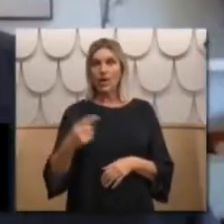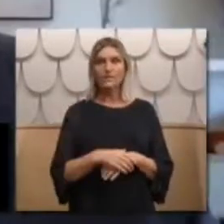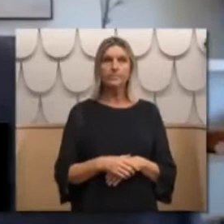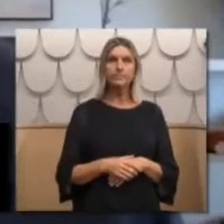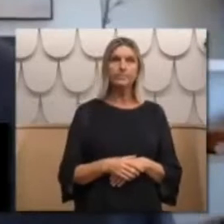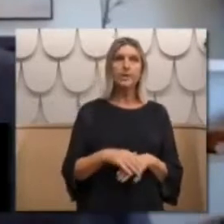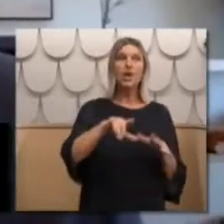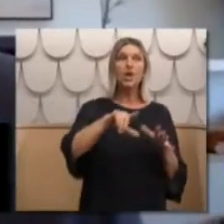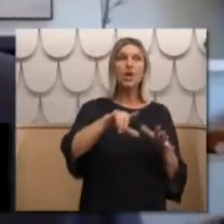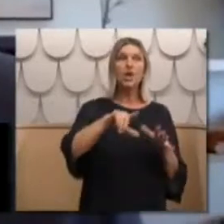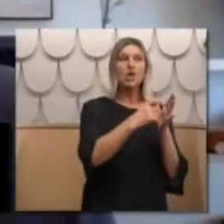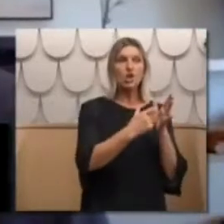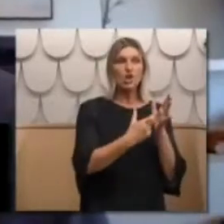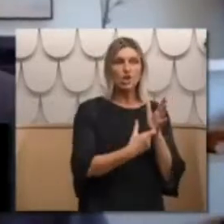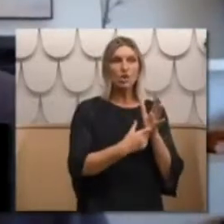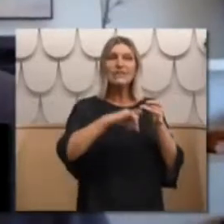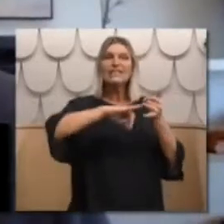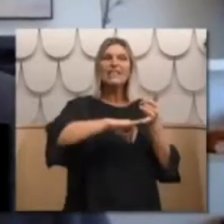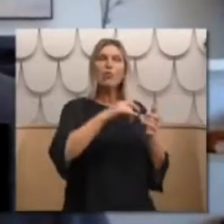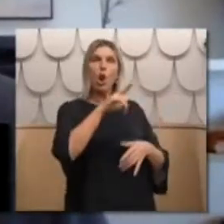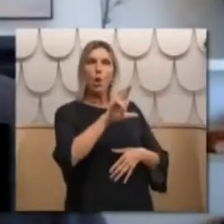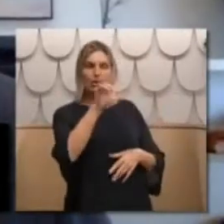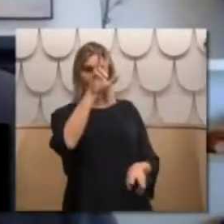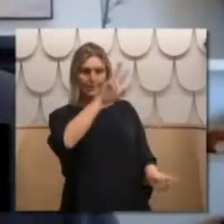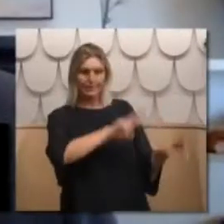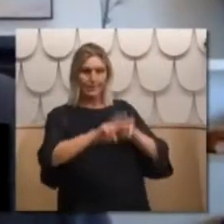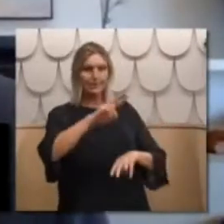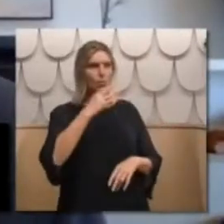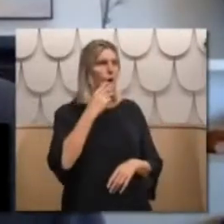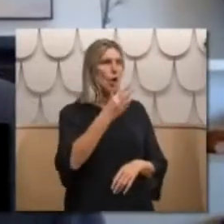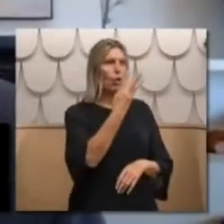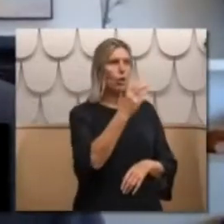Sarah Lucas, a neuropsychologist, on the 30th of March,